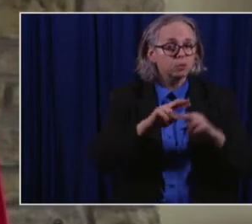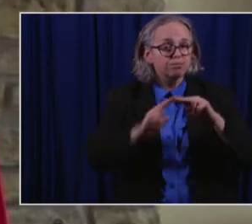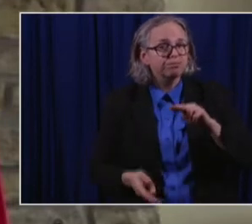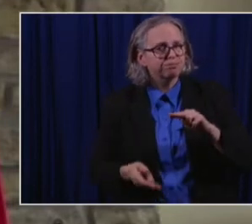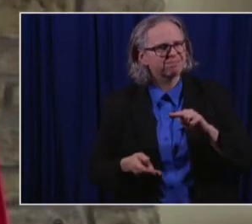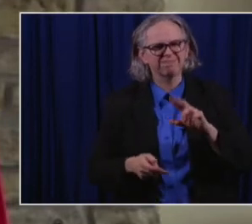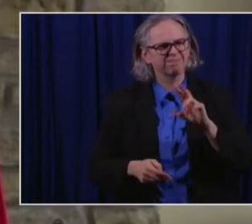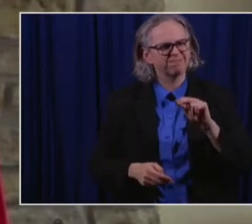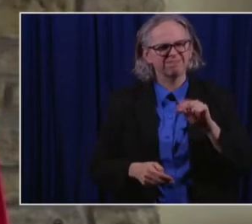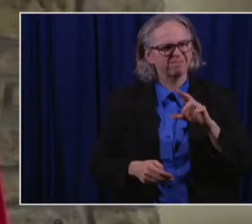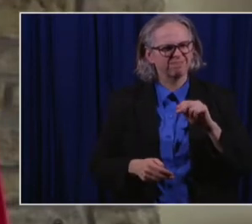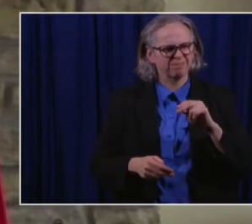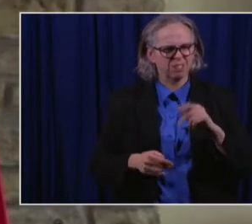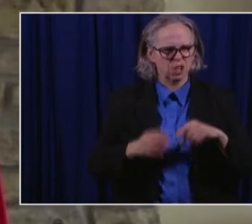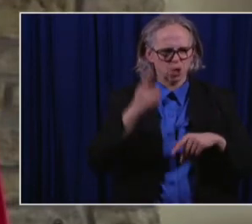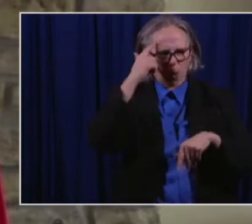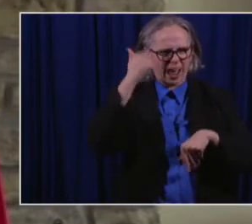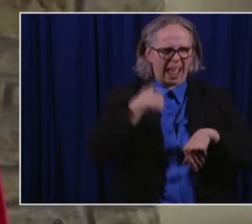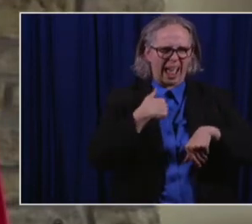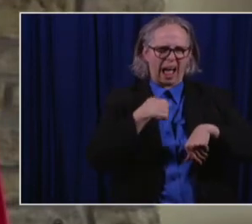enforcement of the mask wearing,